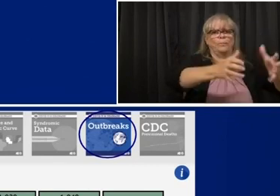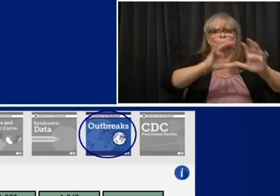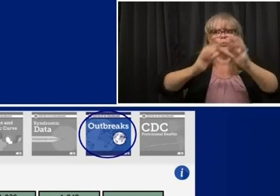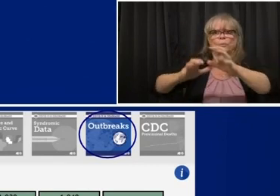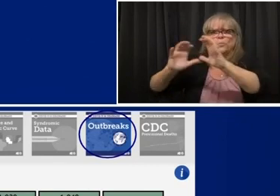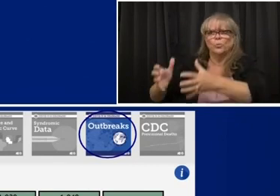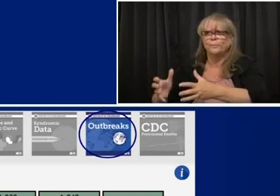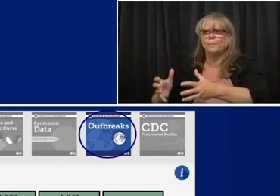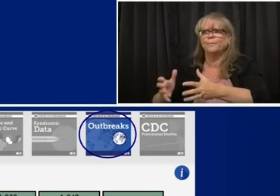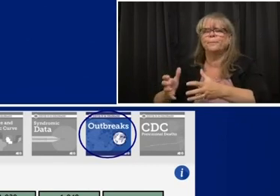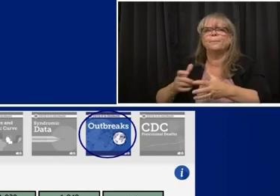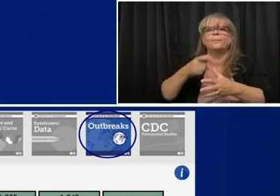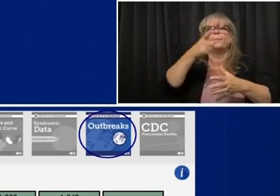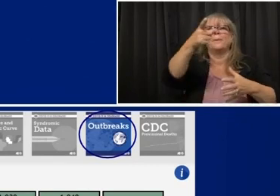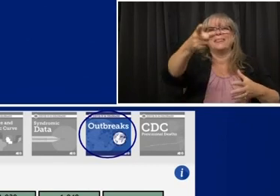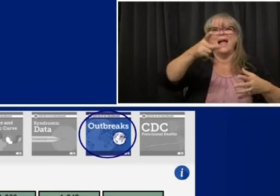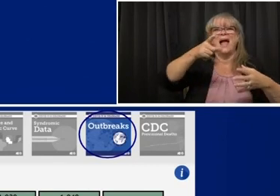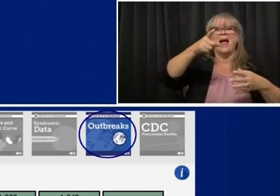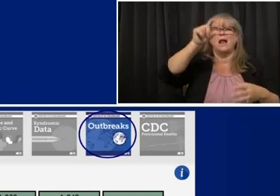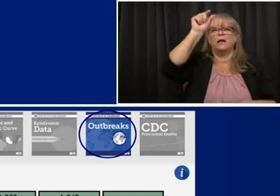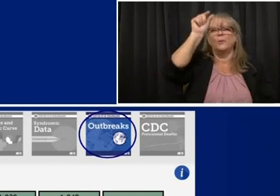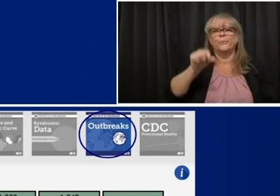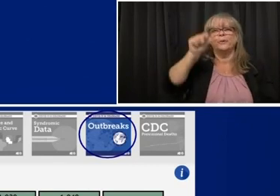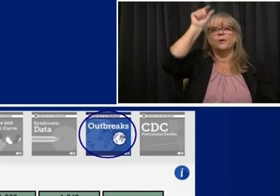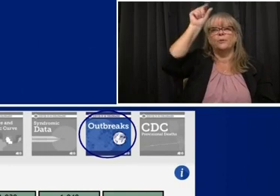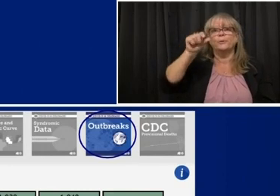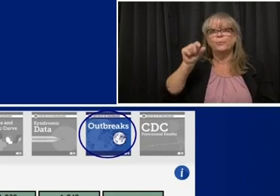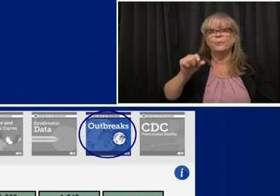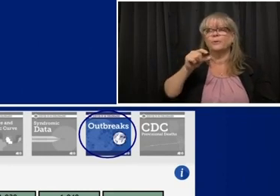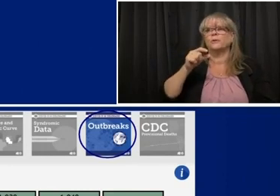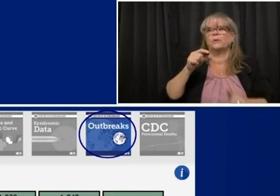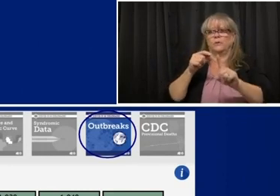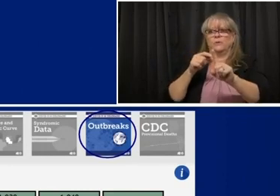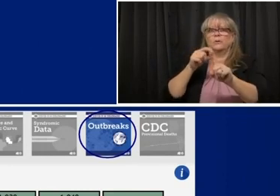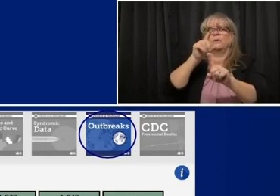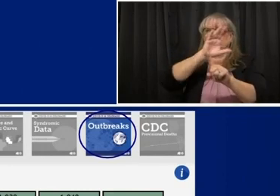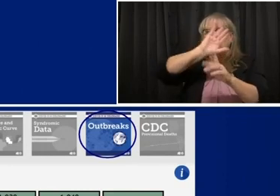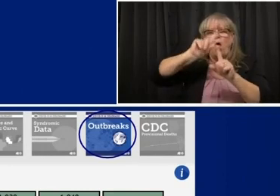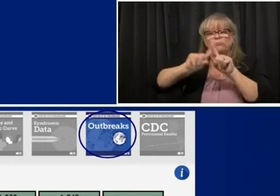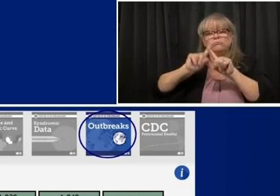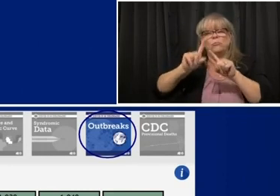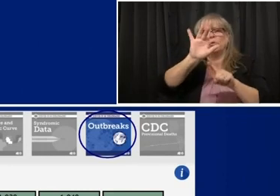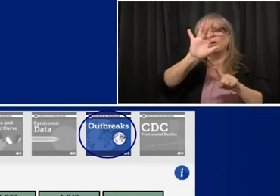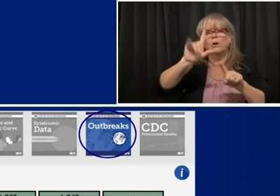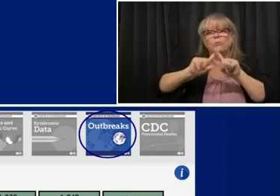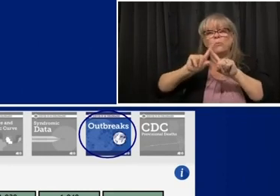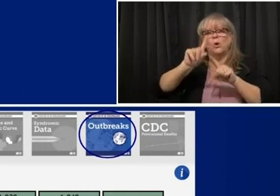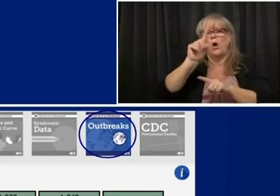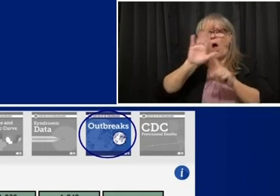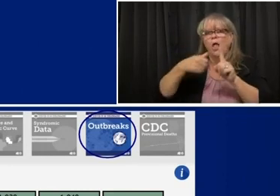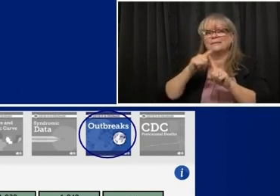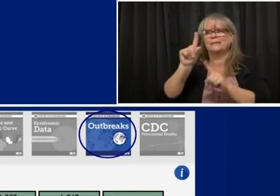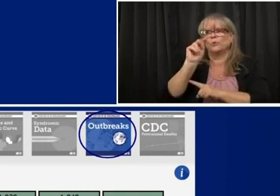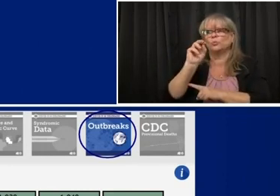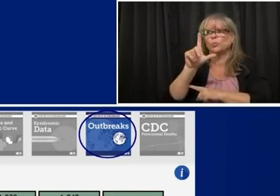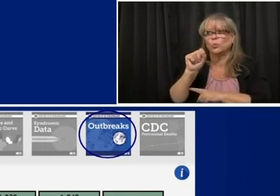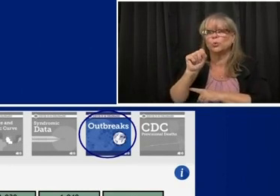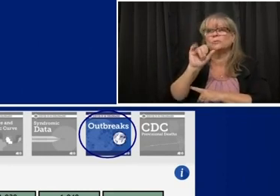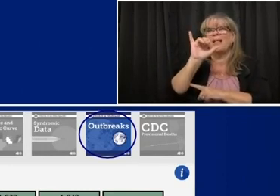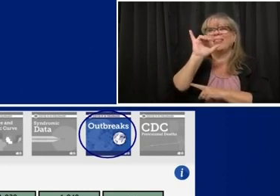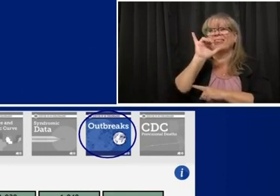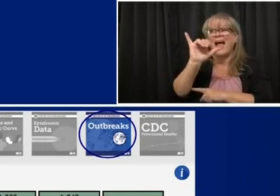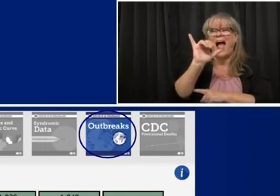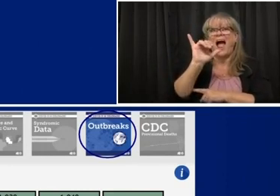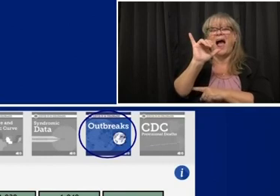but now we've created some interactive tools so you're able to look over time at the types of outbreaks that are occurring across the state.